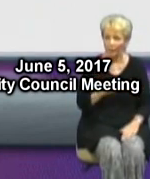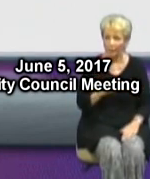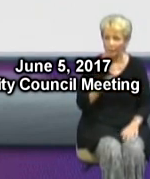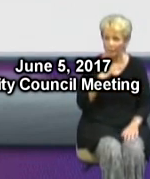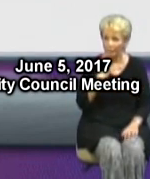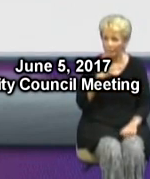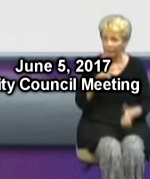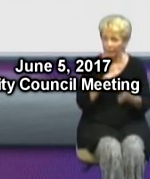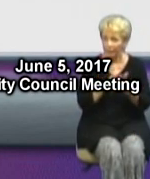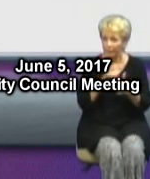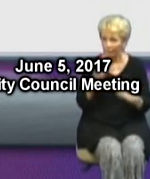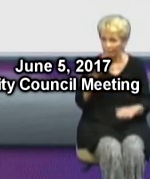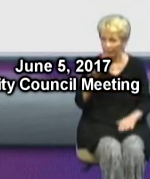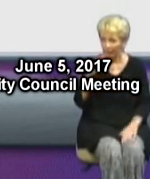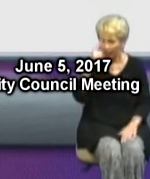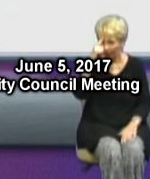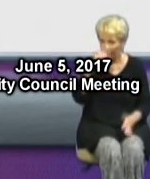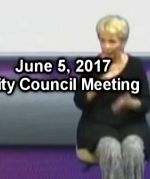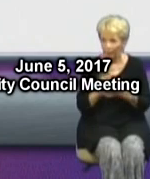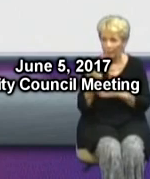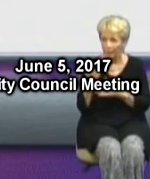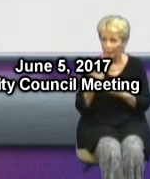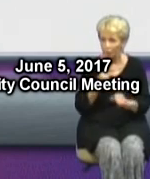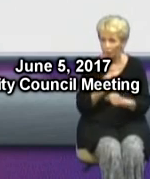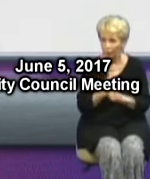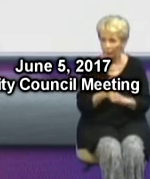meg speed. I believe that was last year.